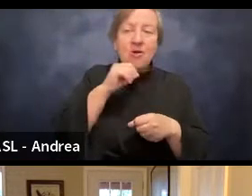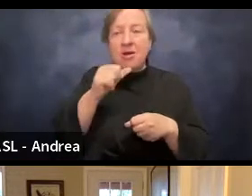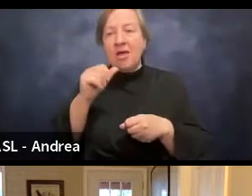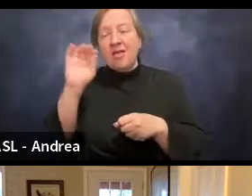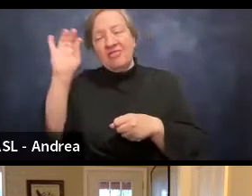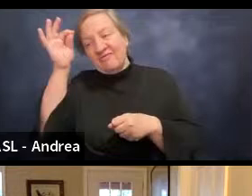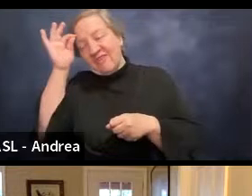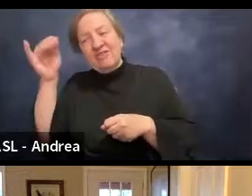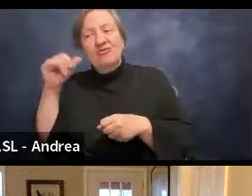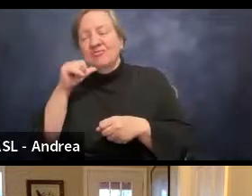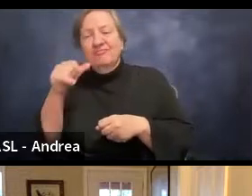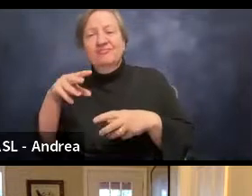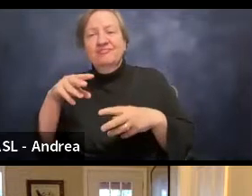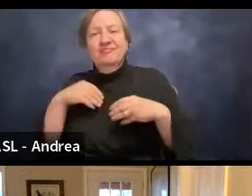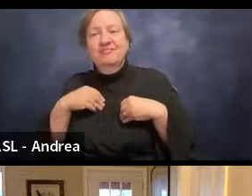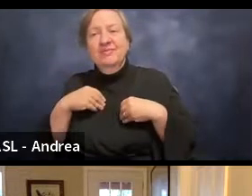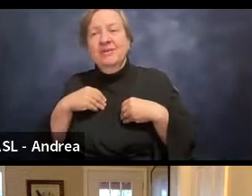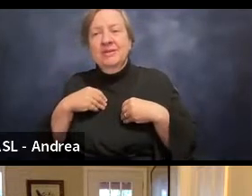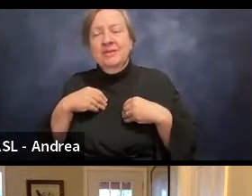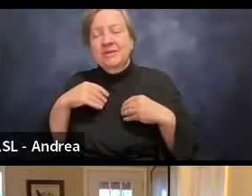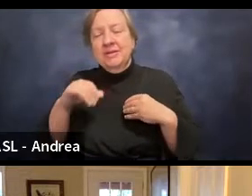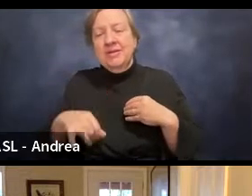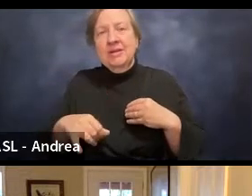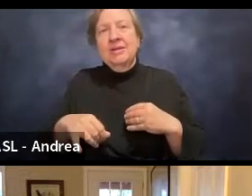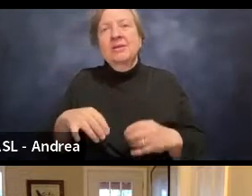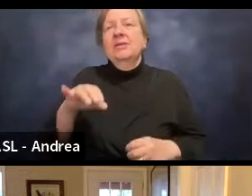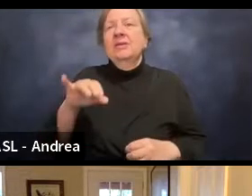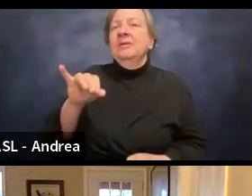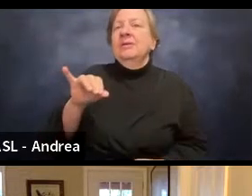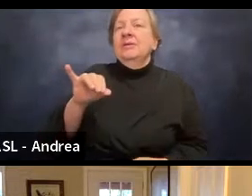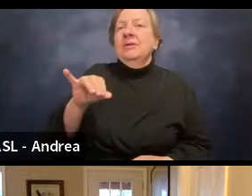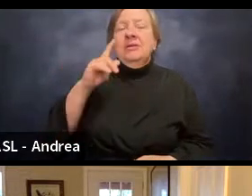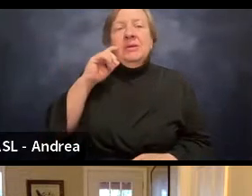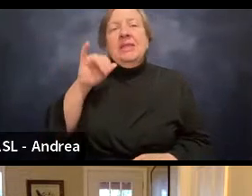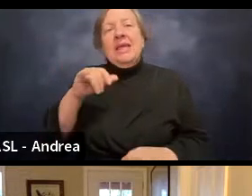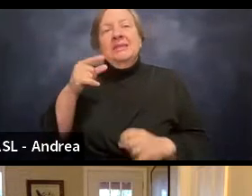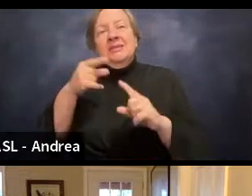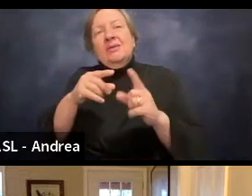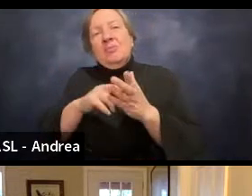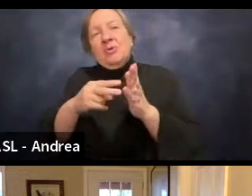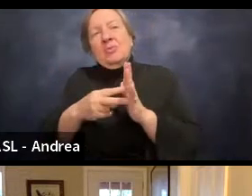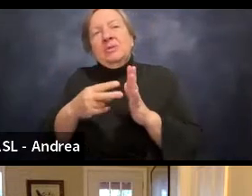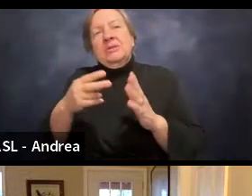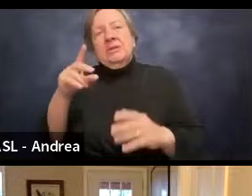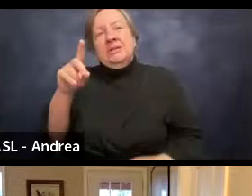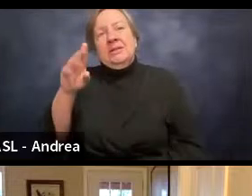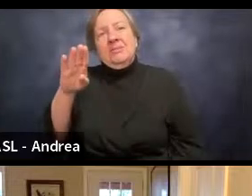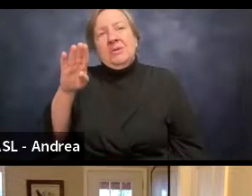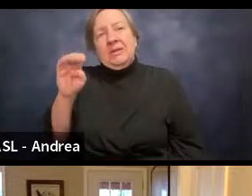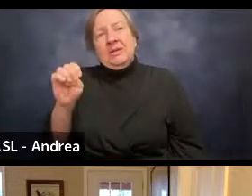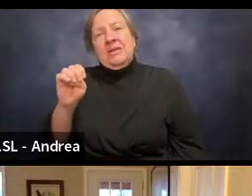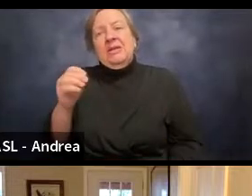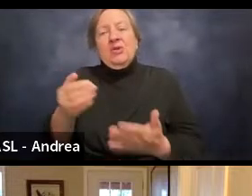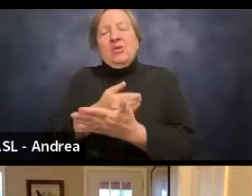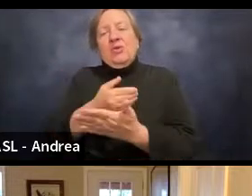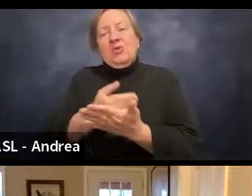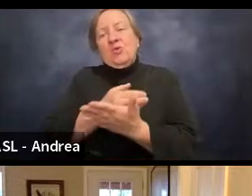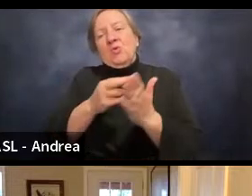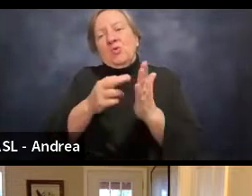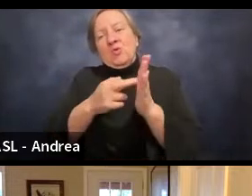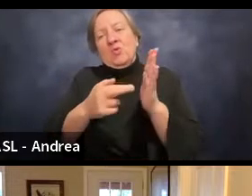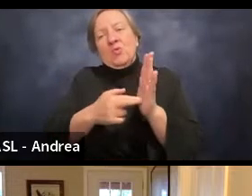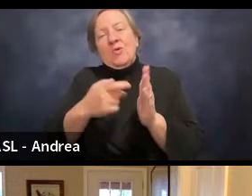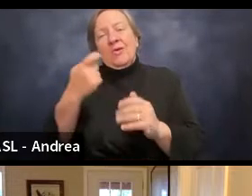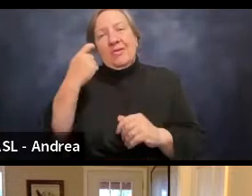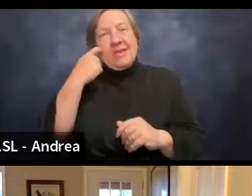not look fondly on that. I see. I see. Because that's the whole purpose of having being a DBE, and the new rule that they just